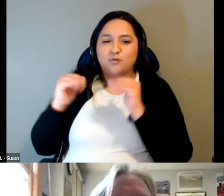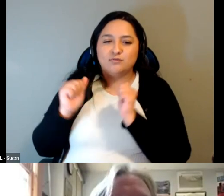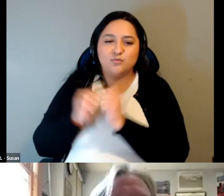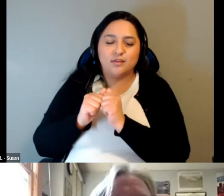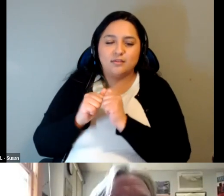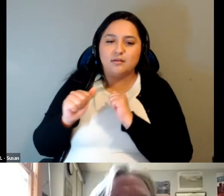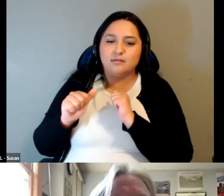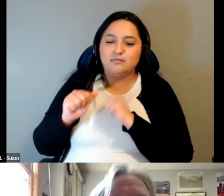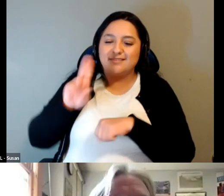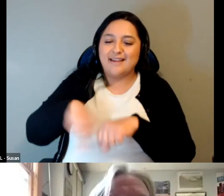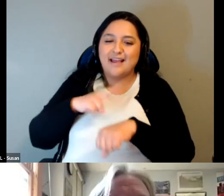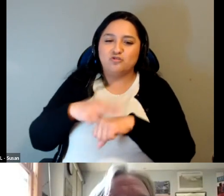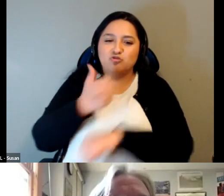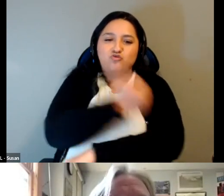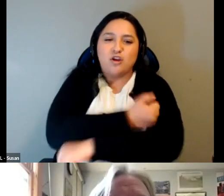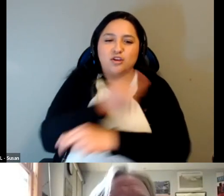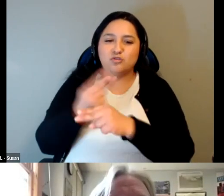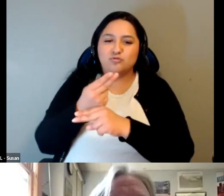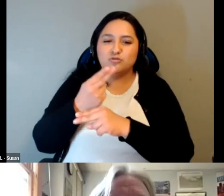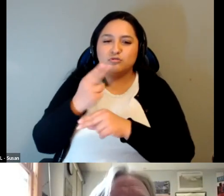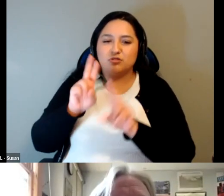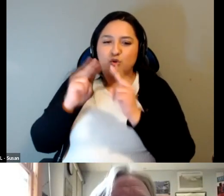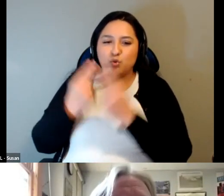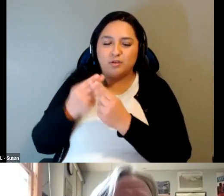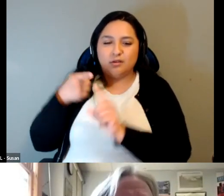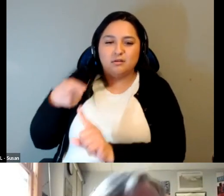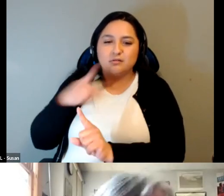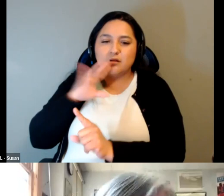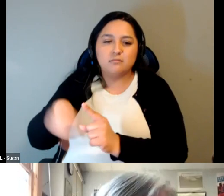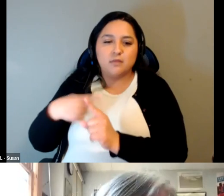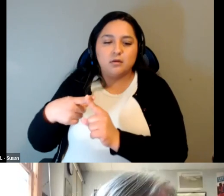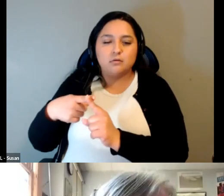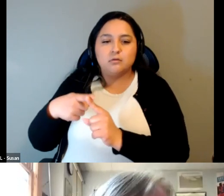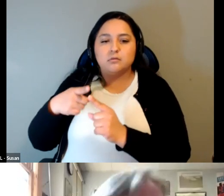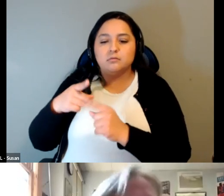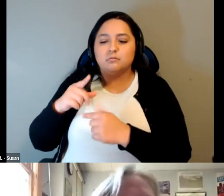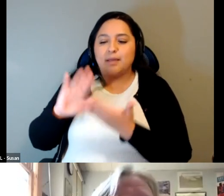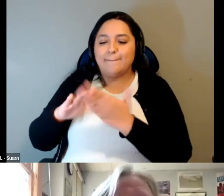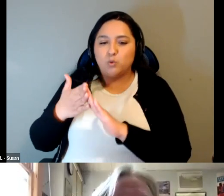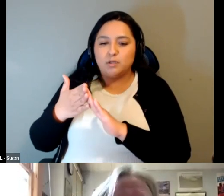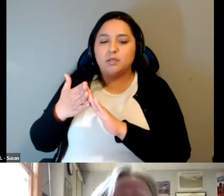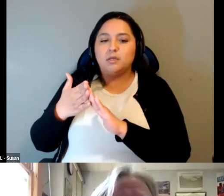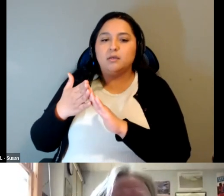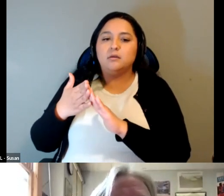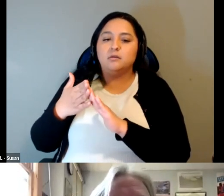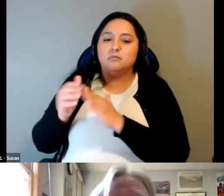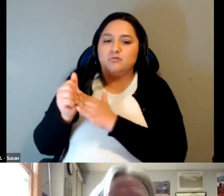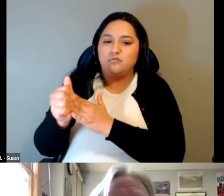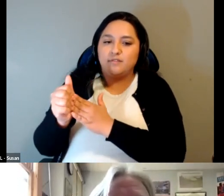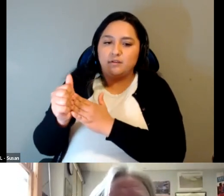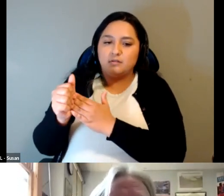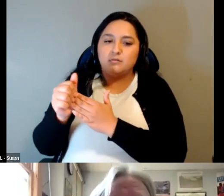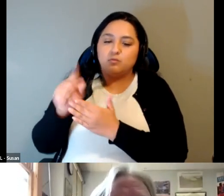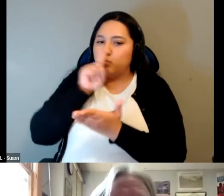Union, which is the National Drug Users Union, on community-driven research. And we'll drop some recommendations and resources for